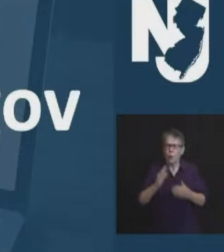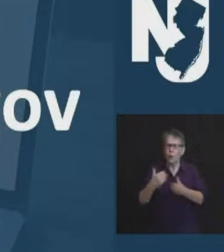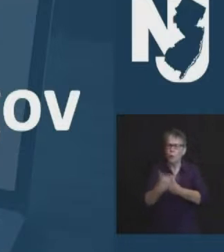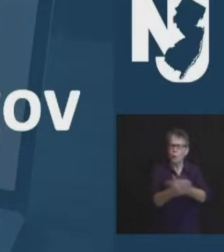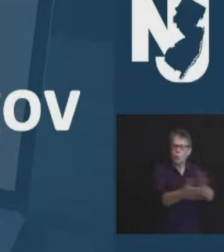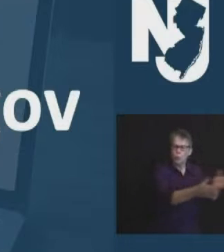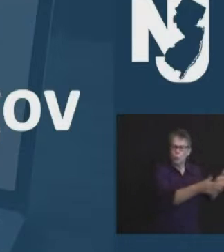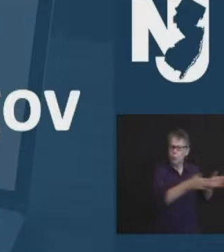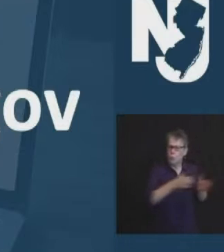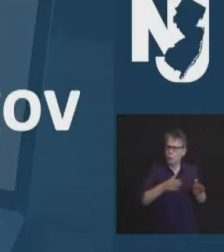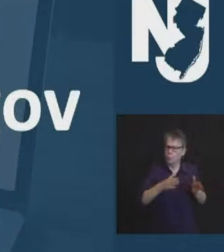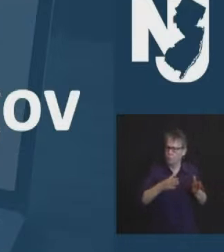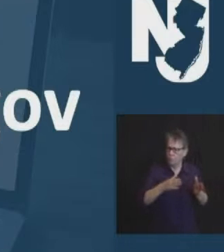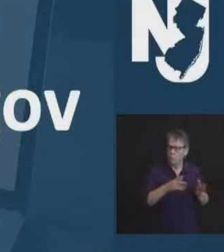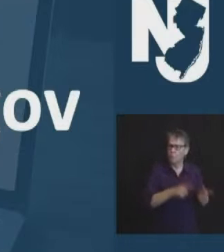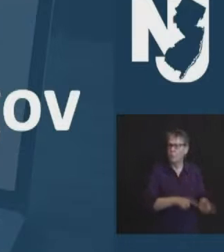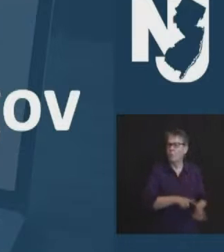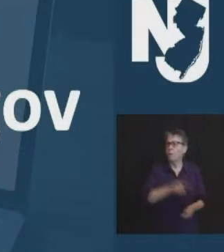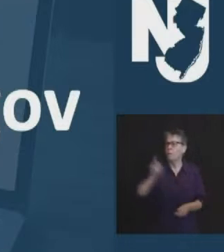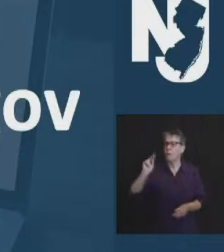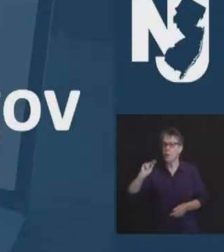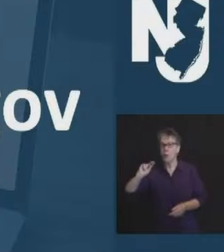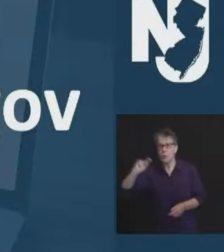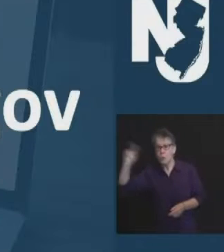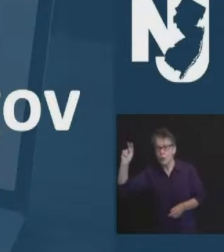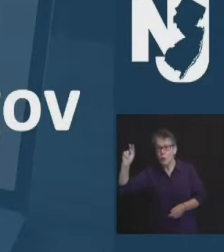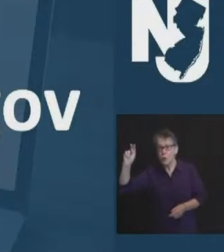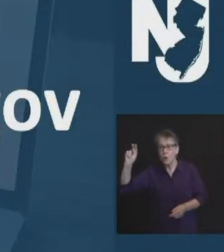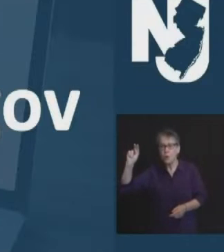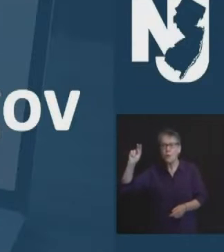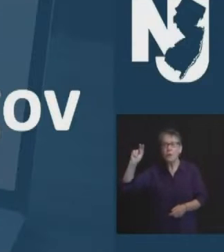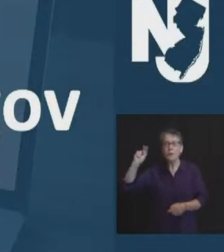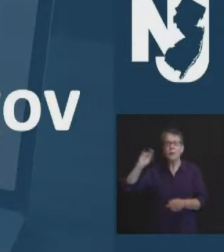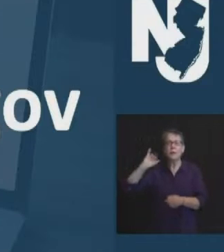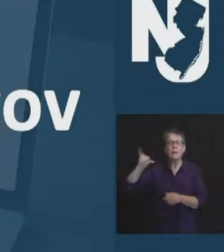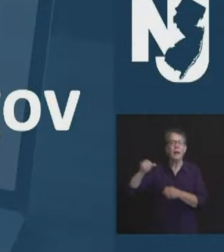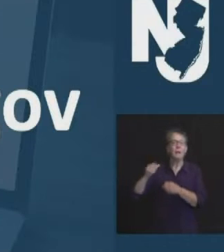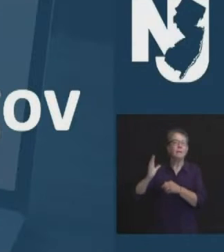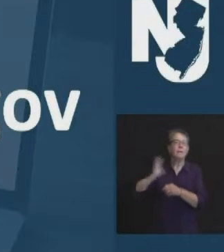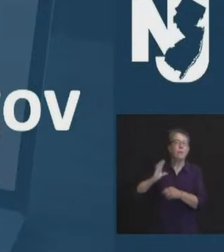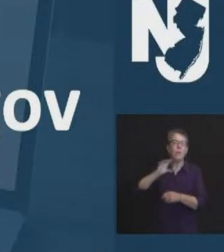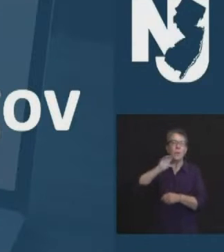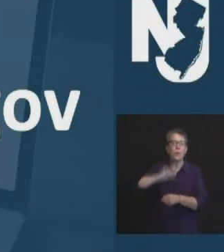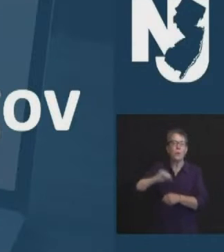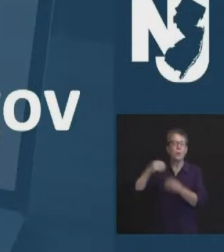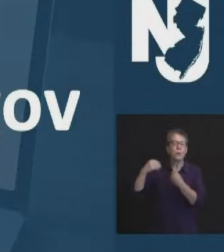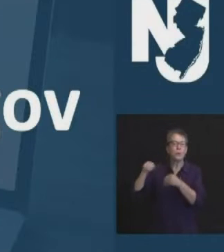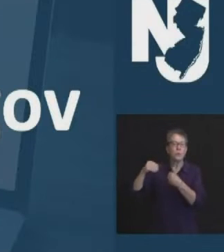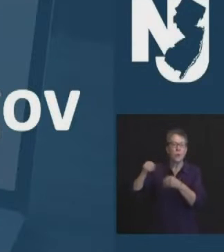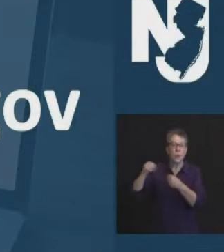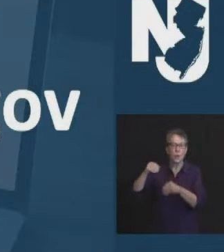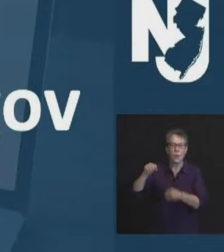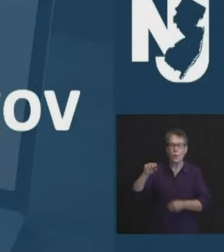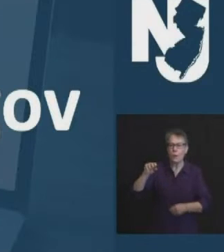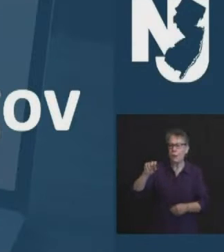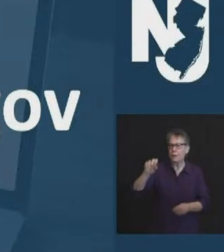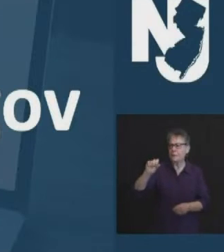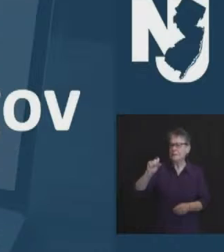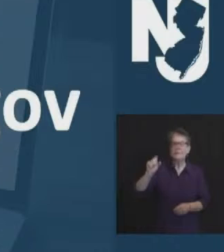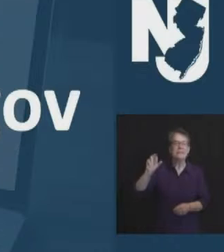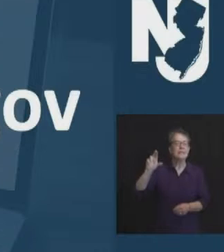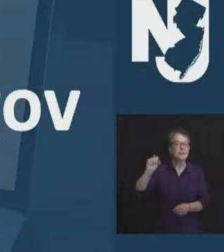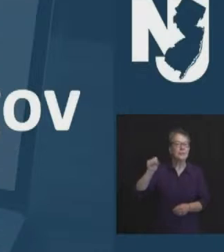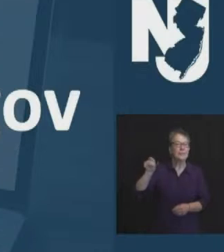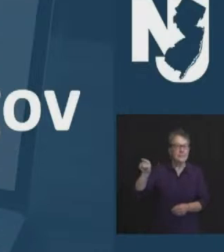which was a big box feel to it. Judy, you and I were also with Joe DiVincenzo in West Orange in Essex County, so I think you'll